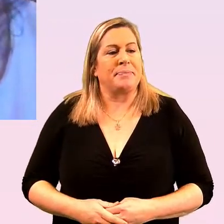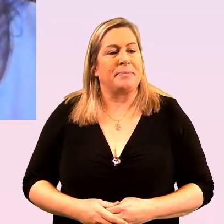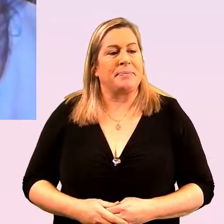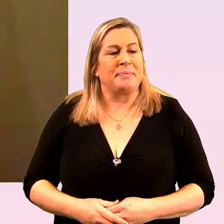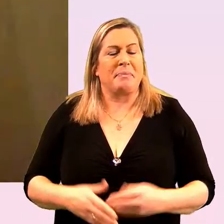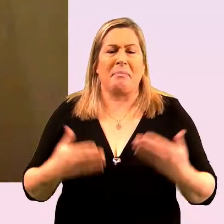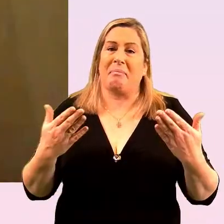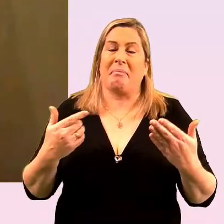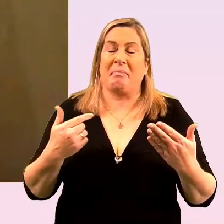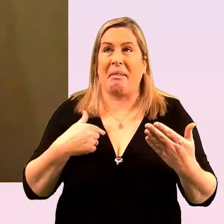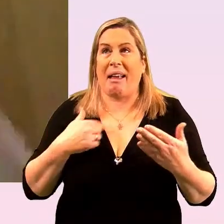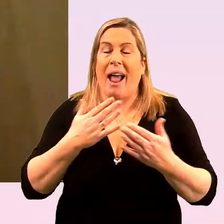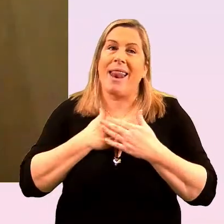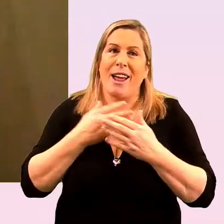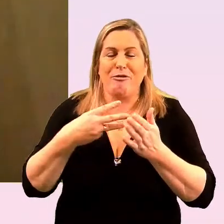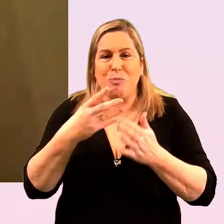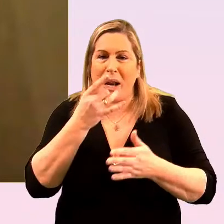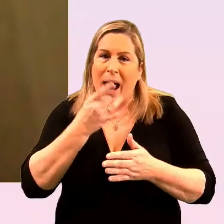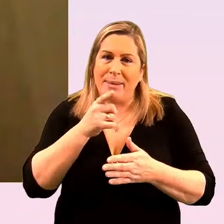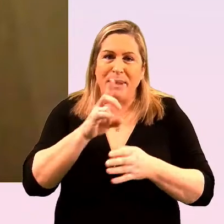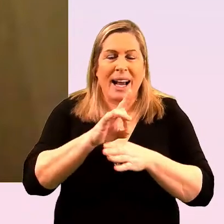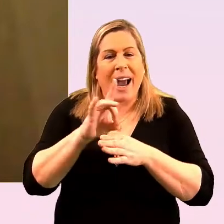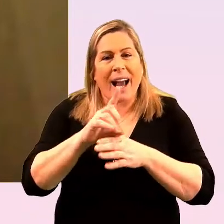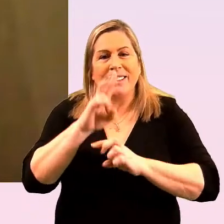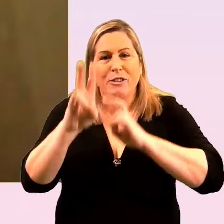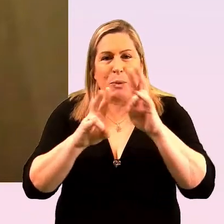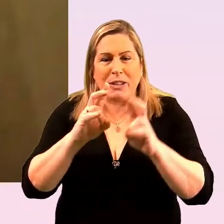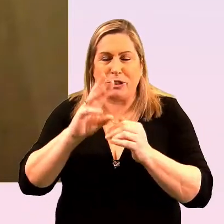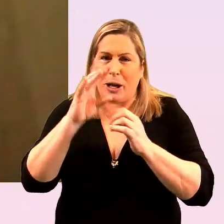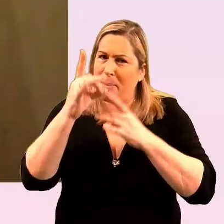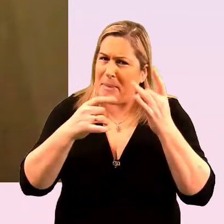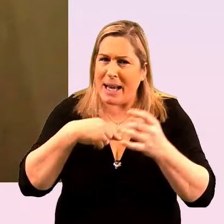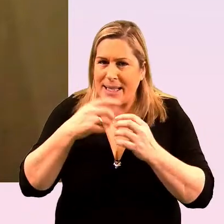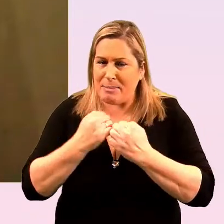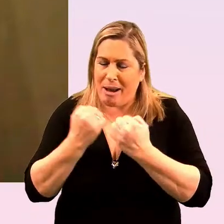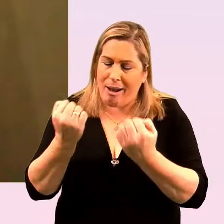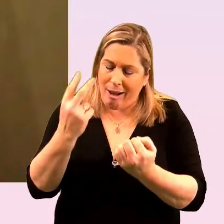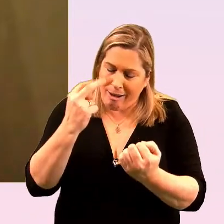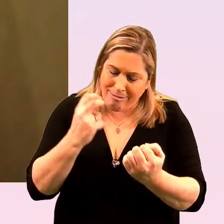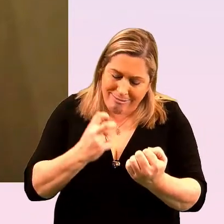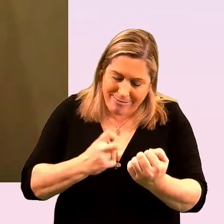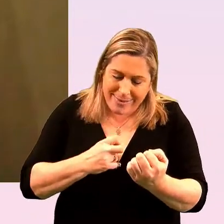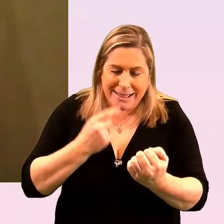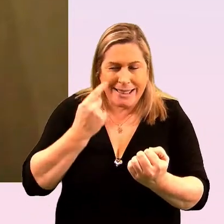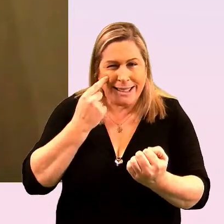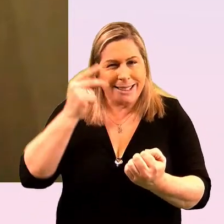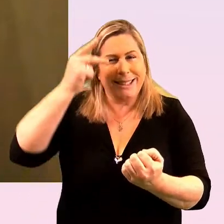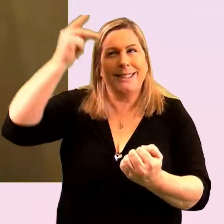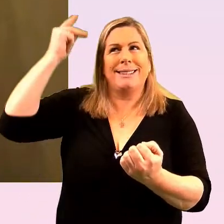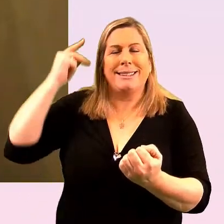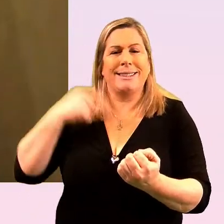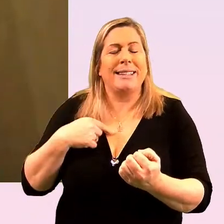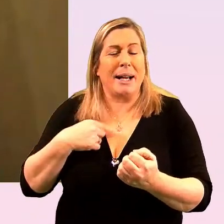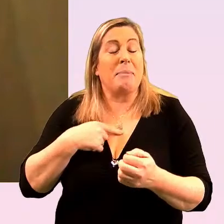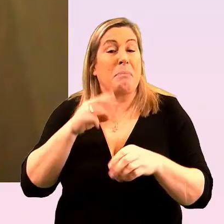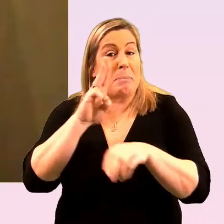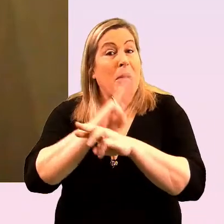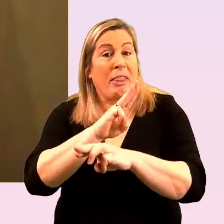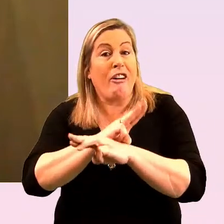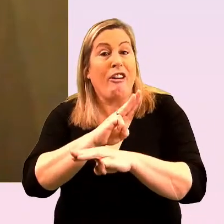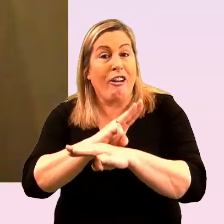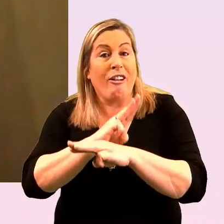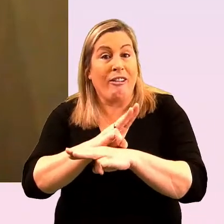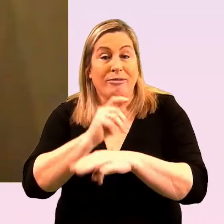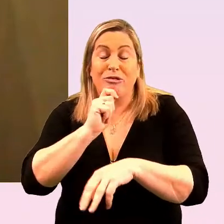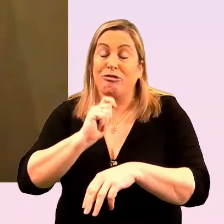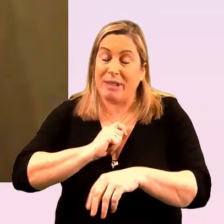I love when I get questions like this, because it really makes me dig deep. I suppose I'll go back to what my mother used to say to me. She used to